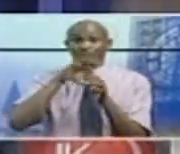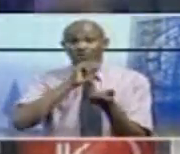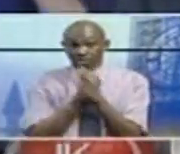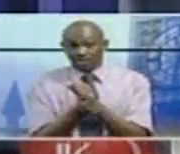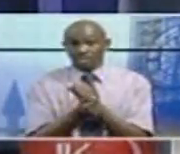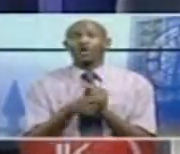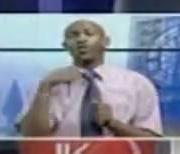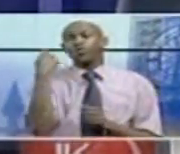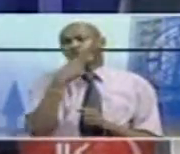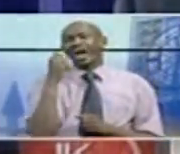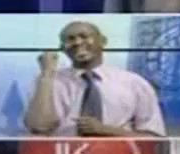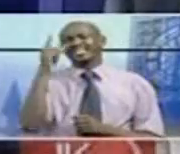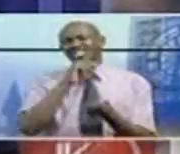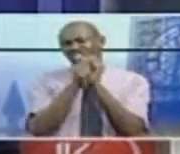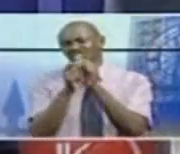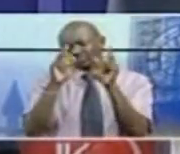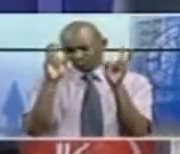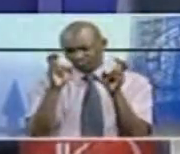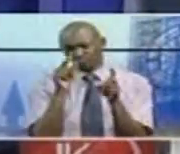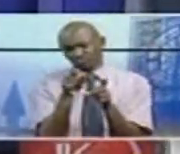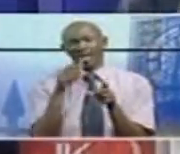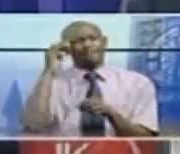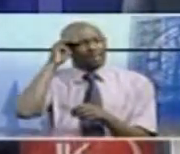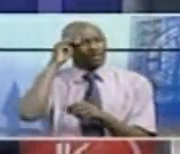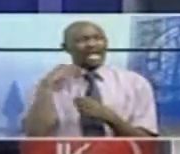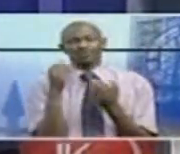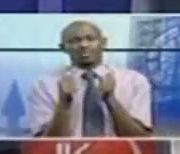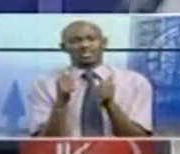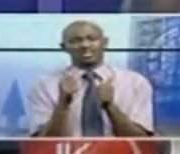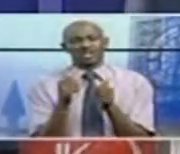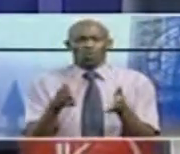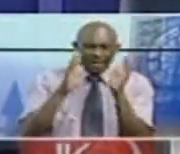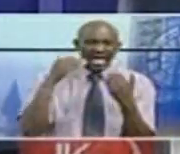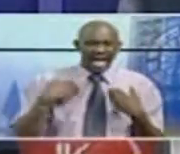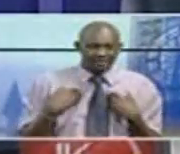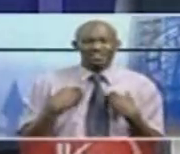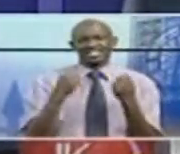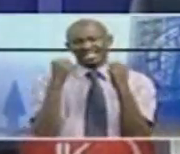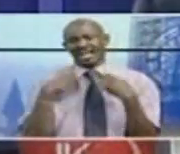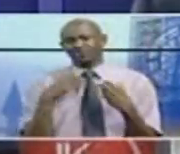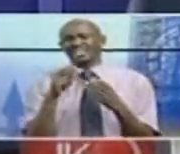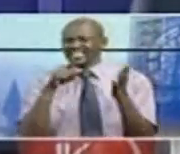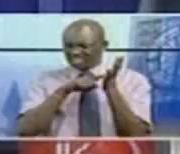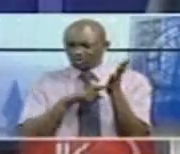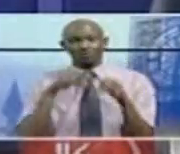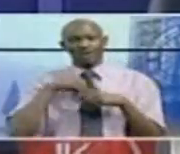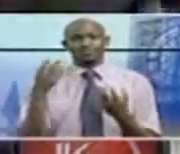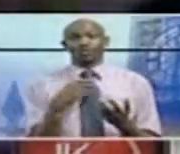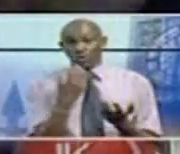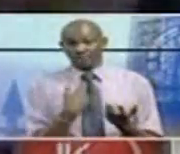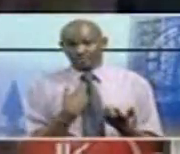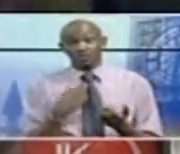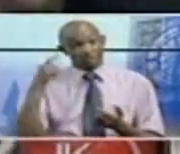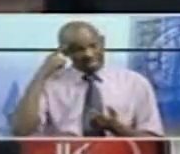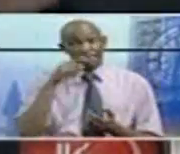Who understands this change? Who has the memory? Who has the will? Who has the might? Look at the issues of corruption. Does Baba still have